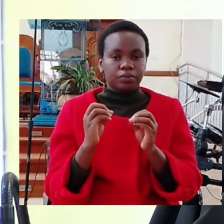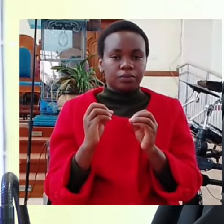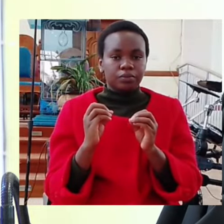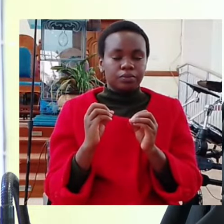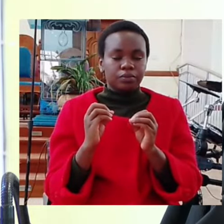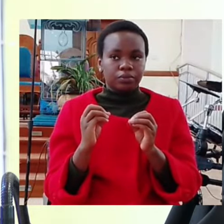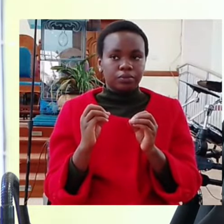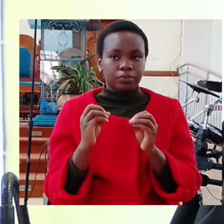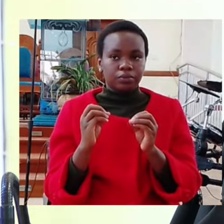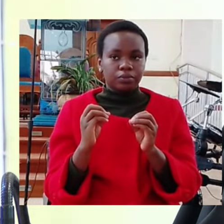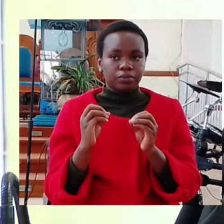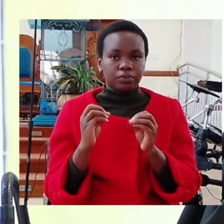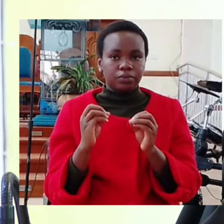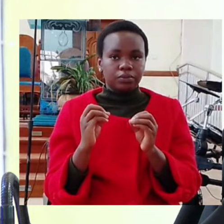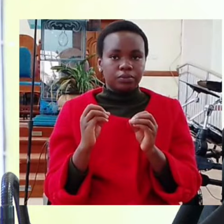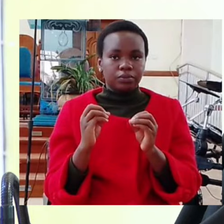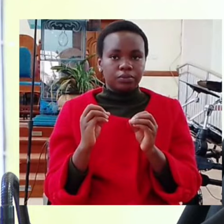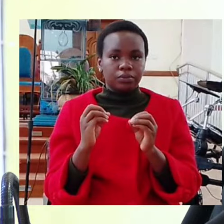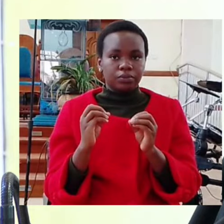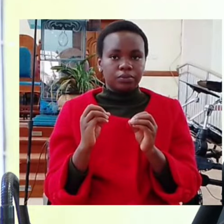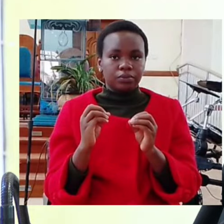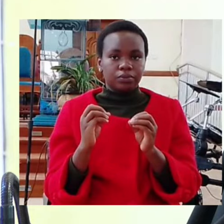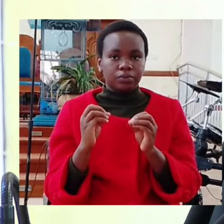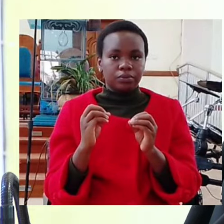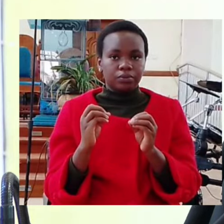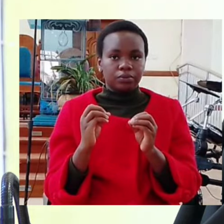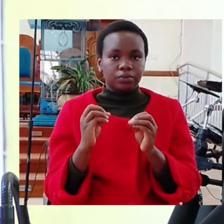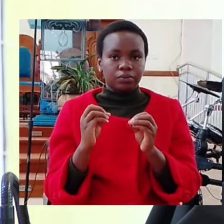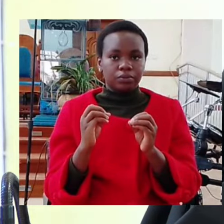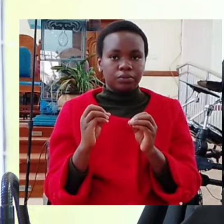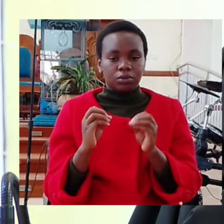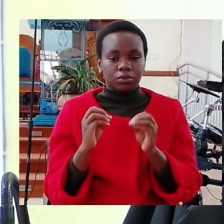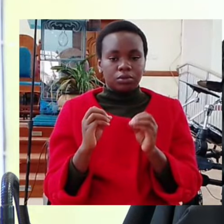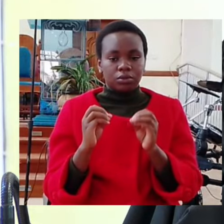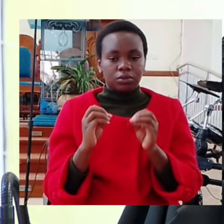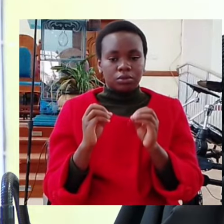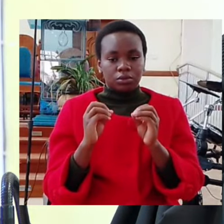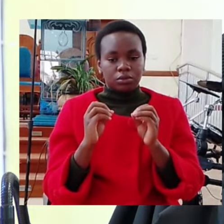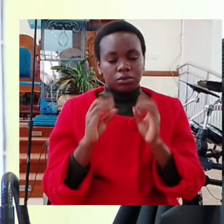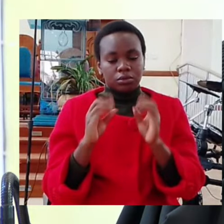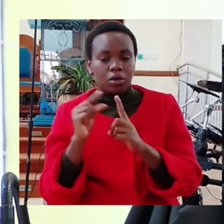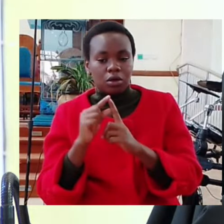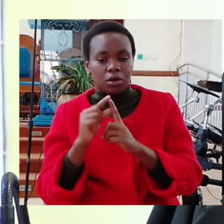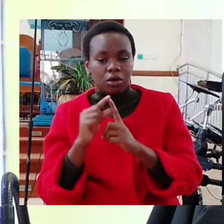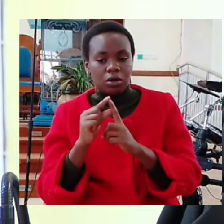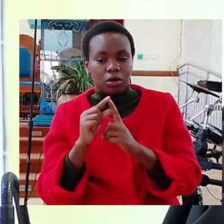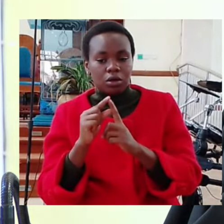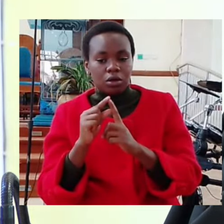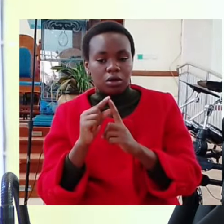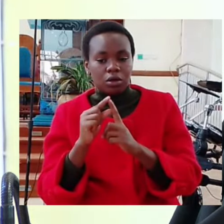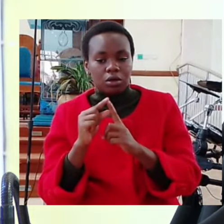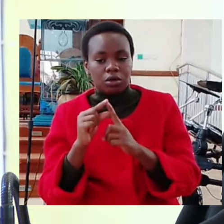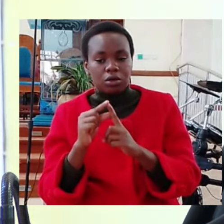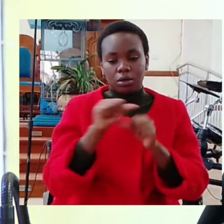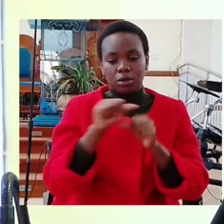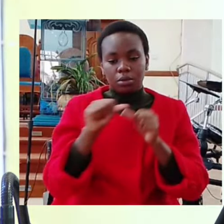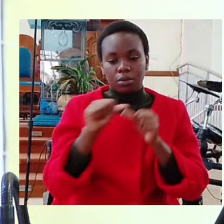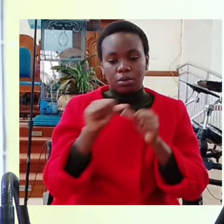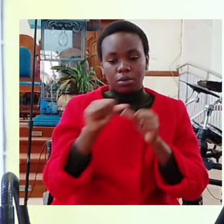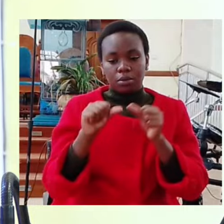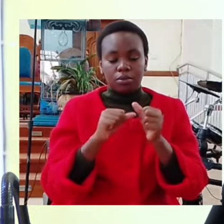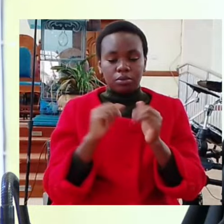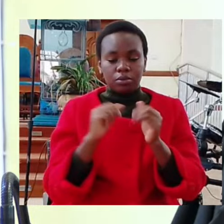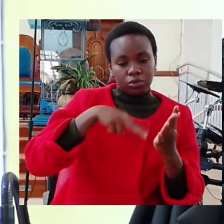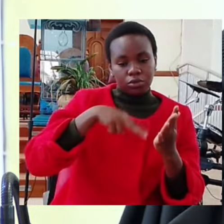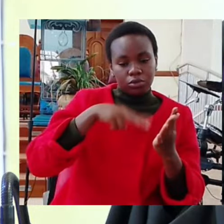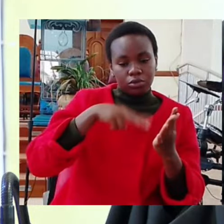Nonewega tumenye ate kiugo kia gai, Nigetuerete tuumanirie. Ono githoma thini wa Ifirania. Hebrews chapter 10 verse